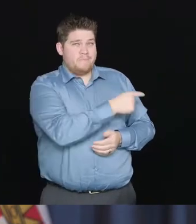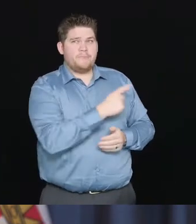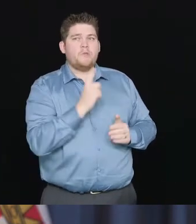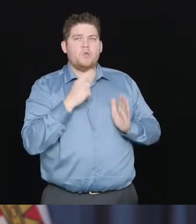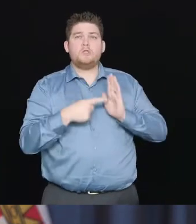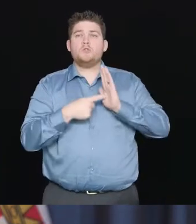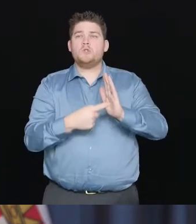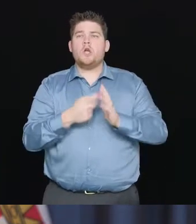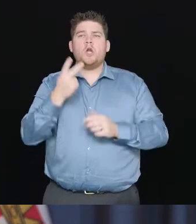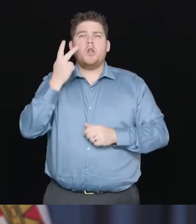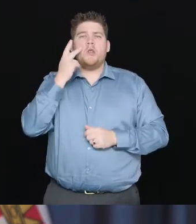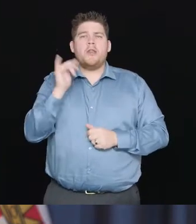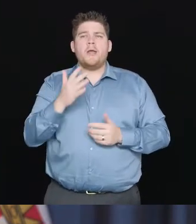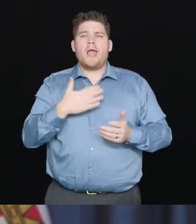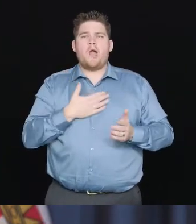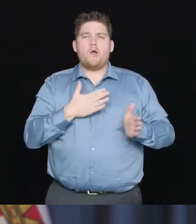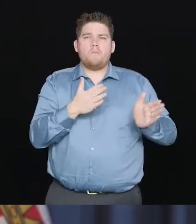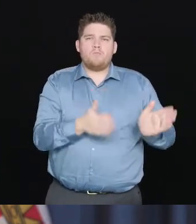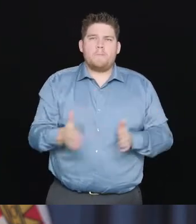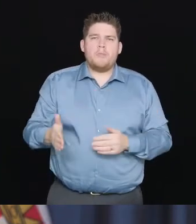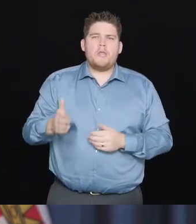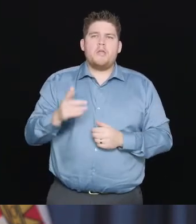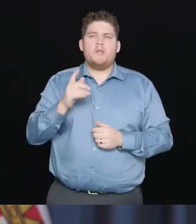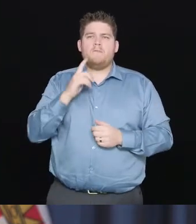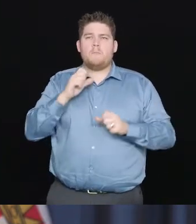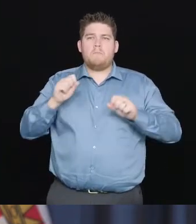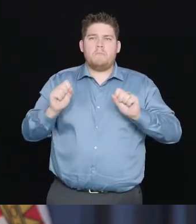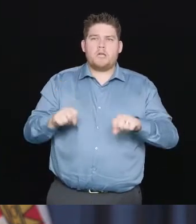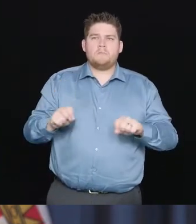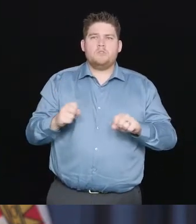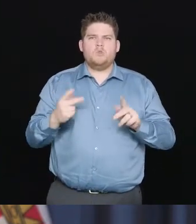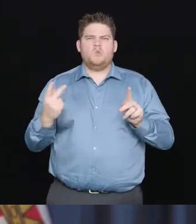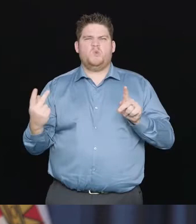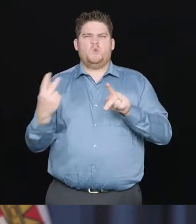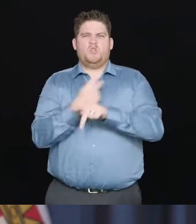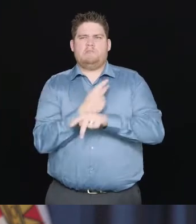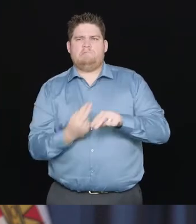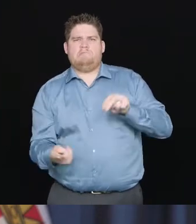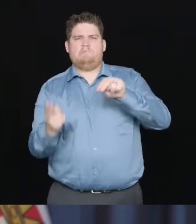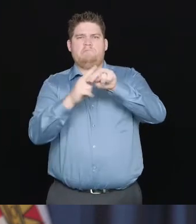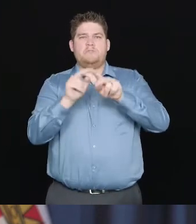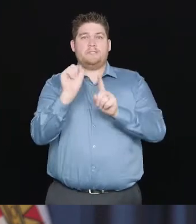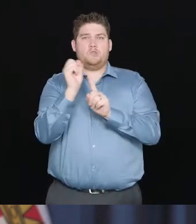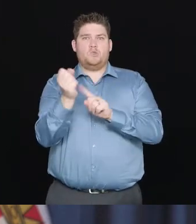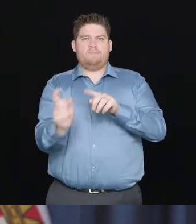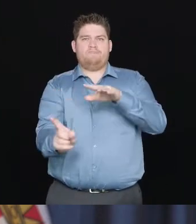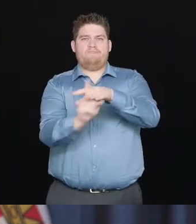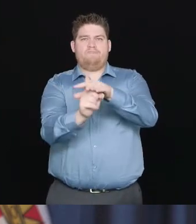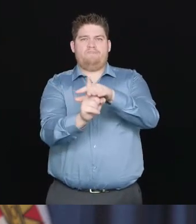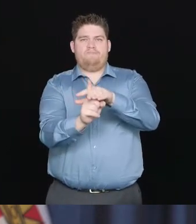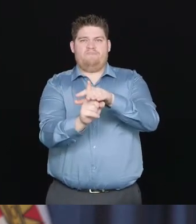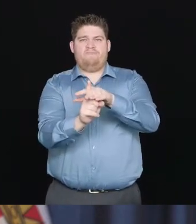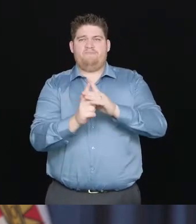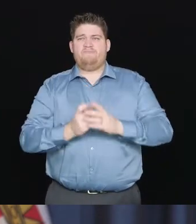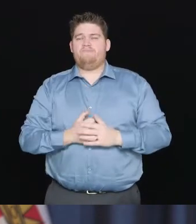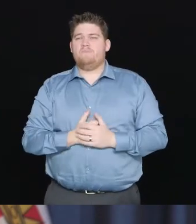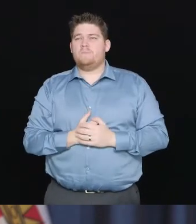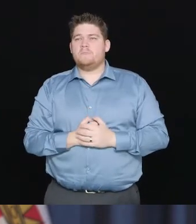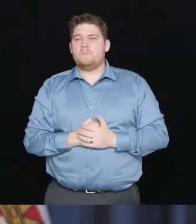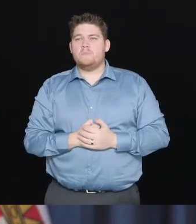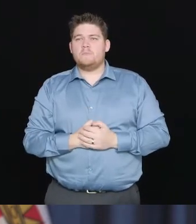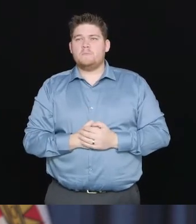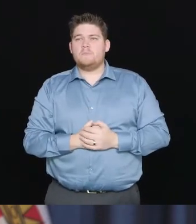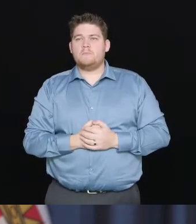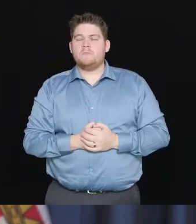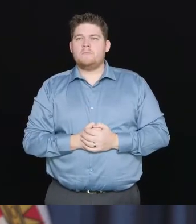BC in comparison to places such as Hubei and Italy. There is obviously been a lot of concern